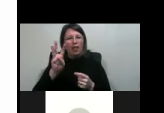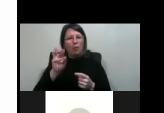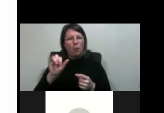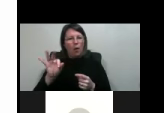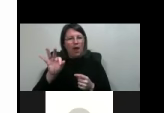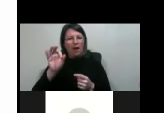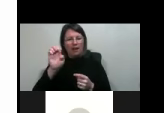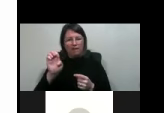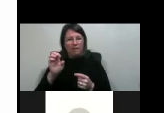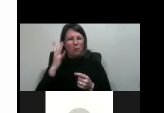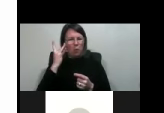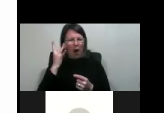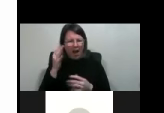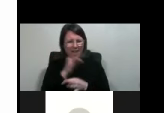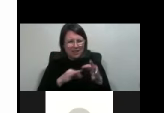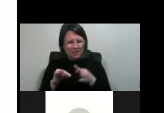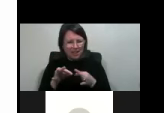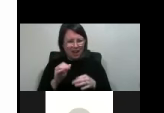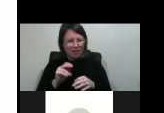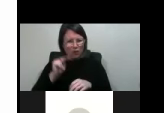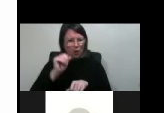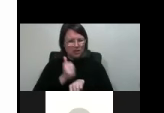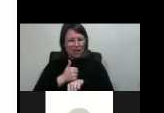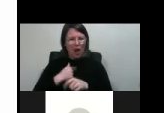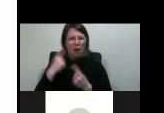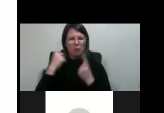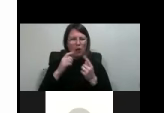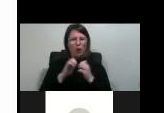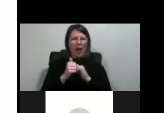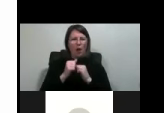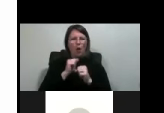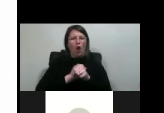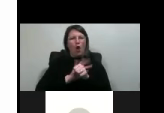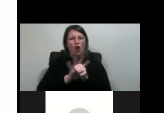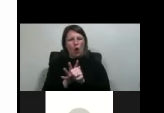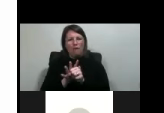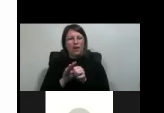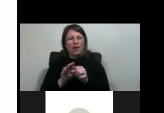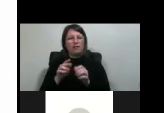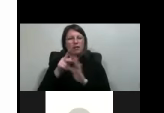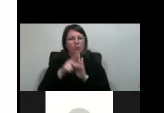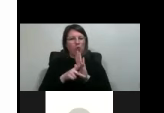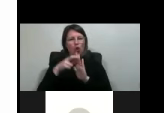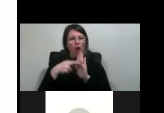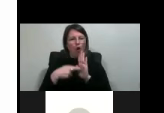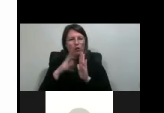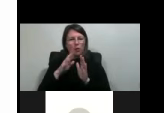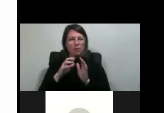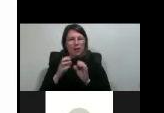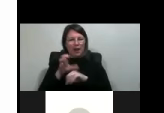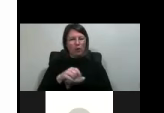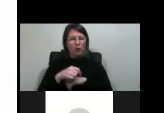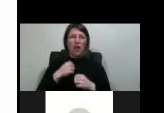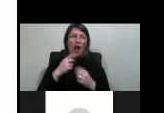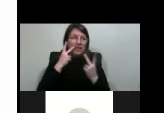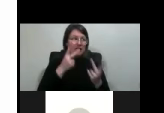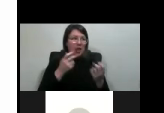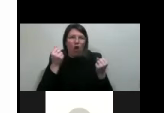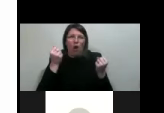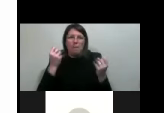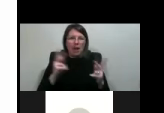also wondering how COVID protocols will be enforced on the bus. I already see a lot of people not wearing masks on